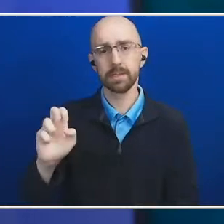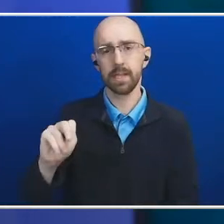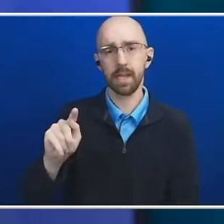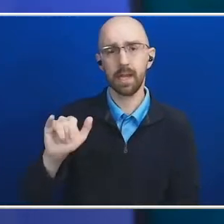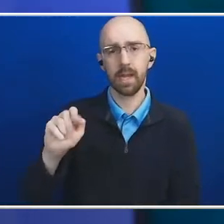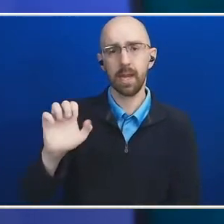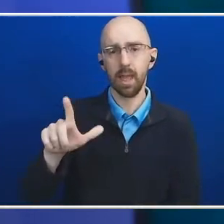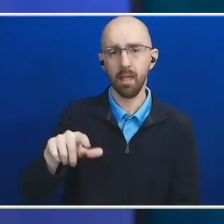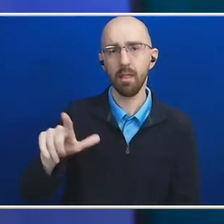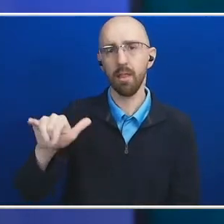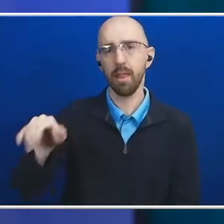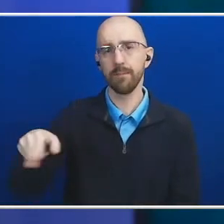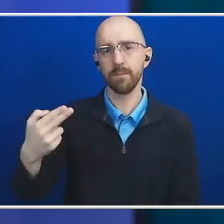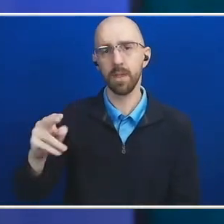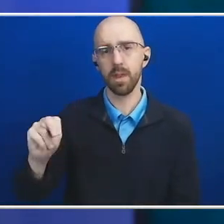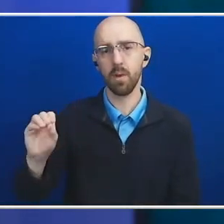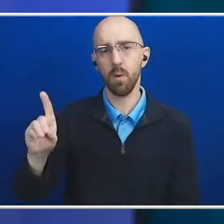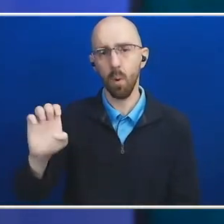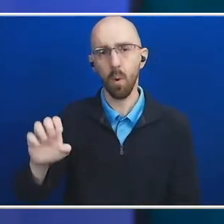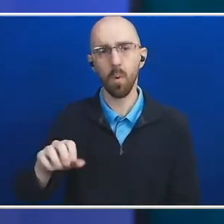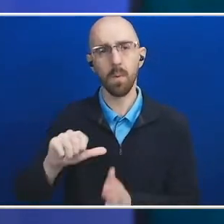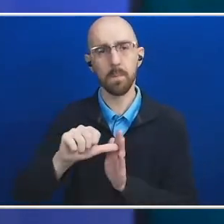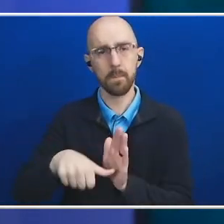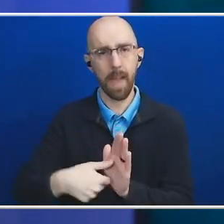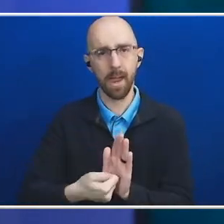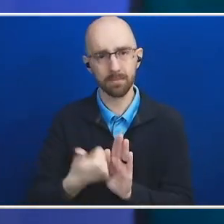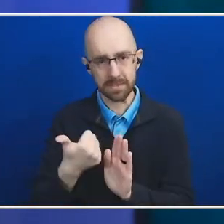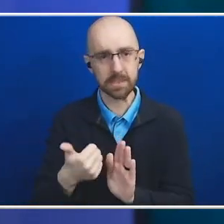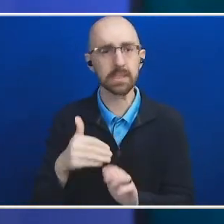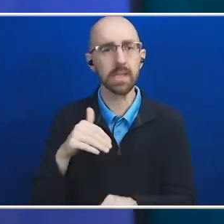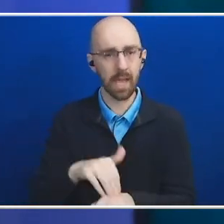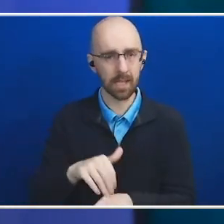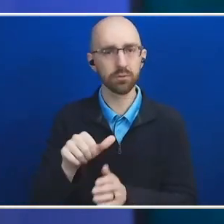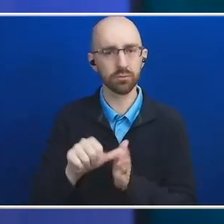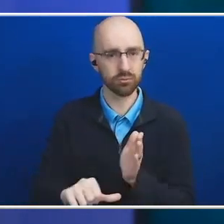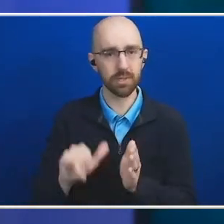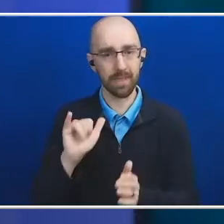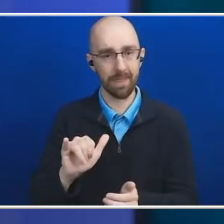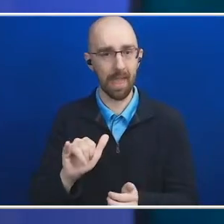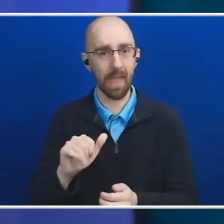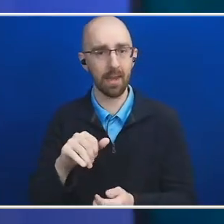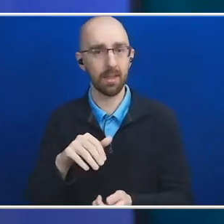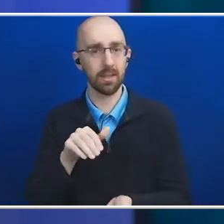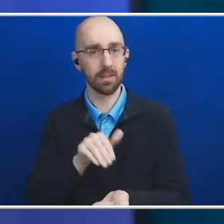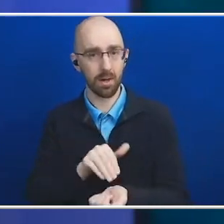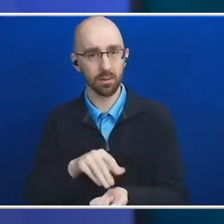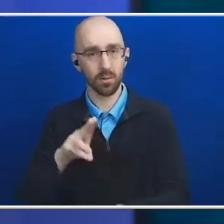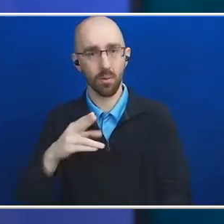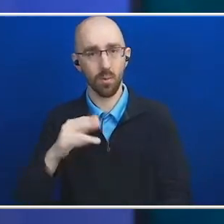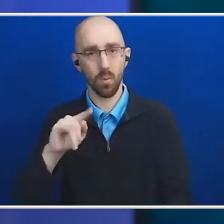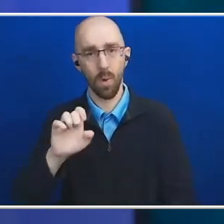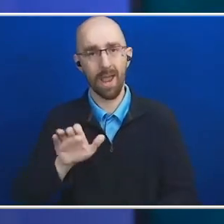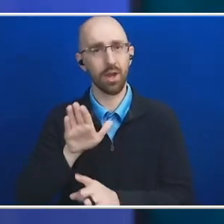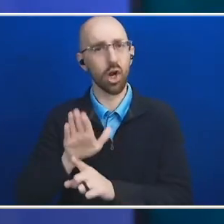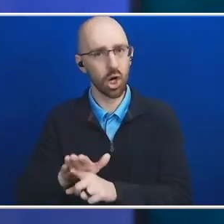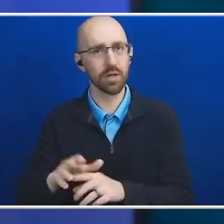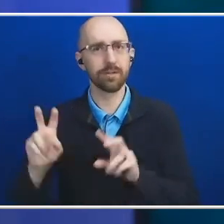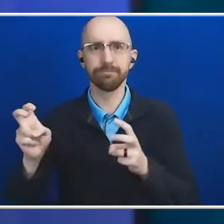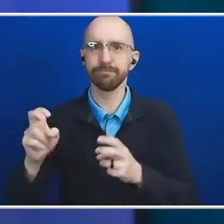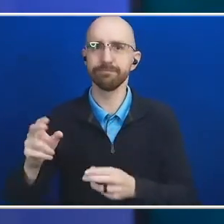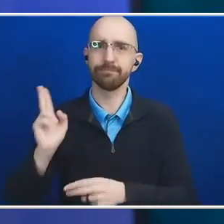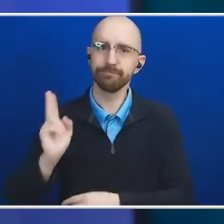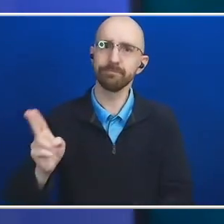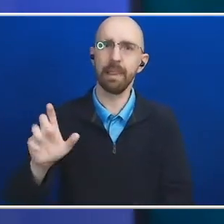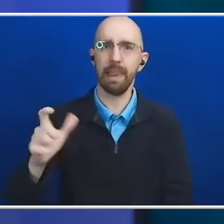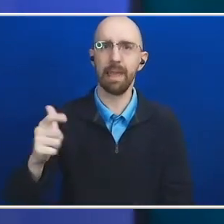And that is the work that Dr. White's legacy really is being left. And then at surgery, we actually did not